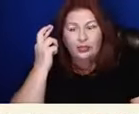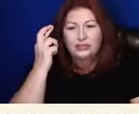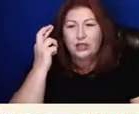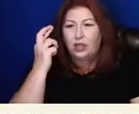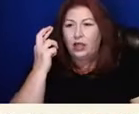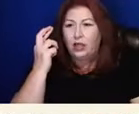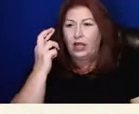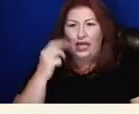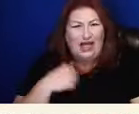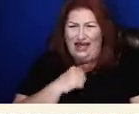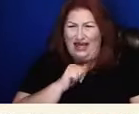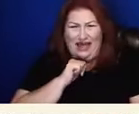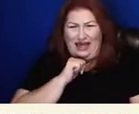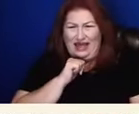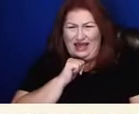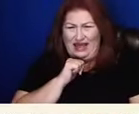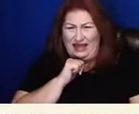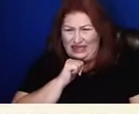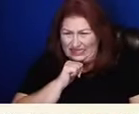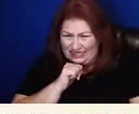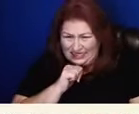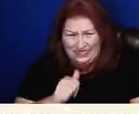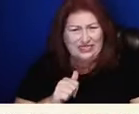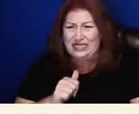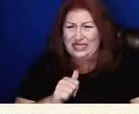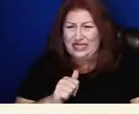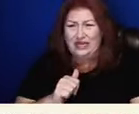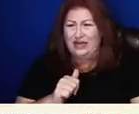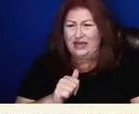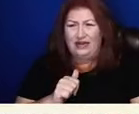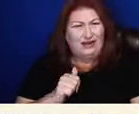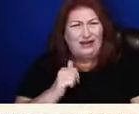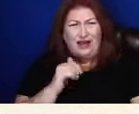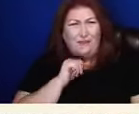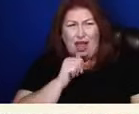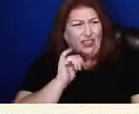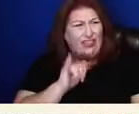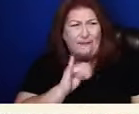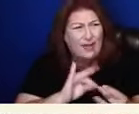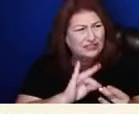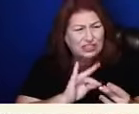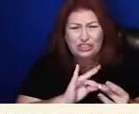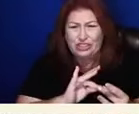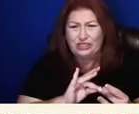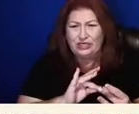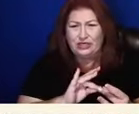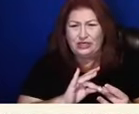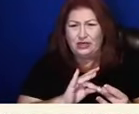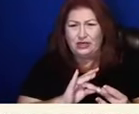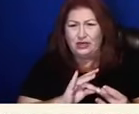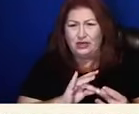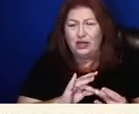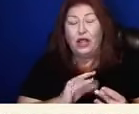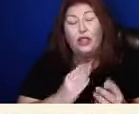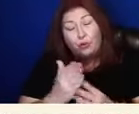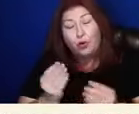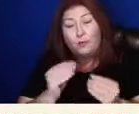I am not my shame. I am not my shame. I am not that message. And through some further therapy,